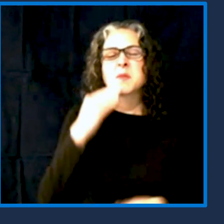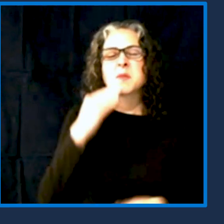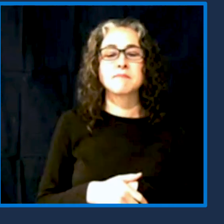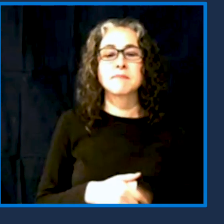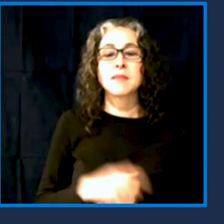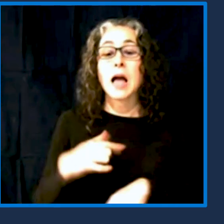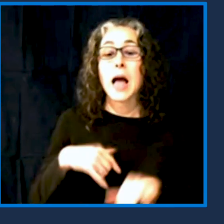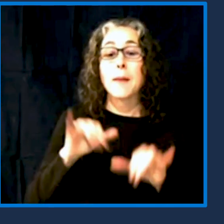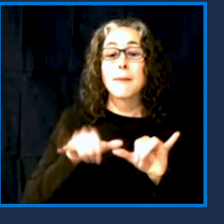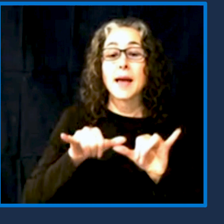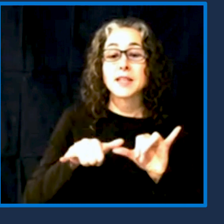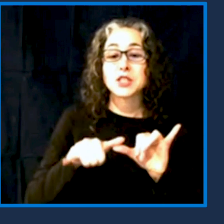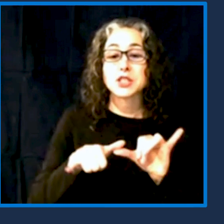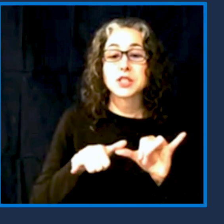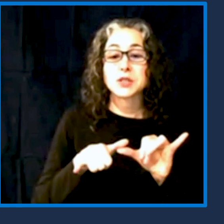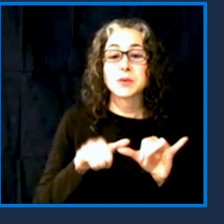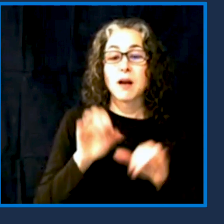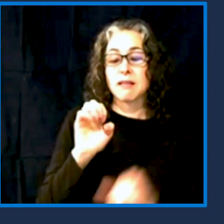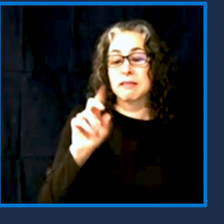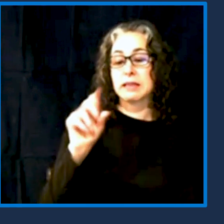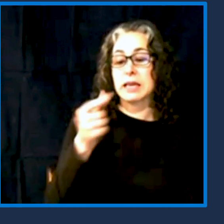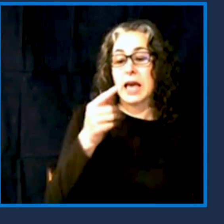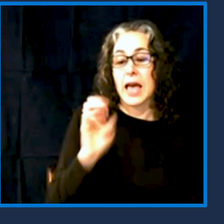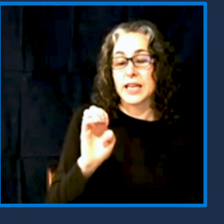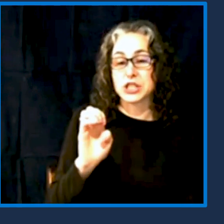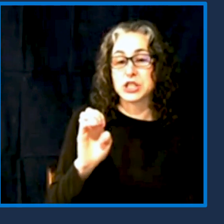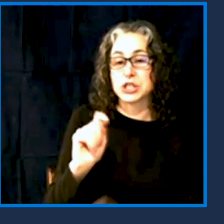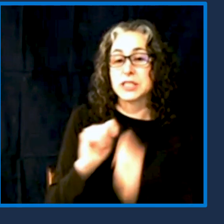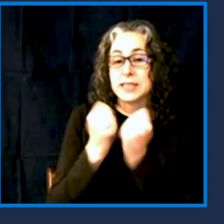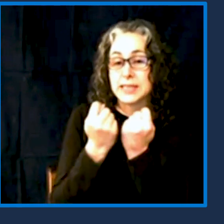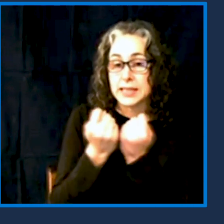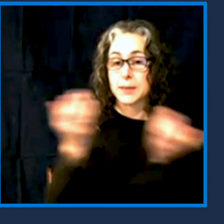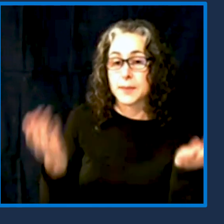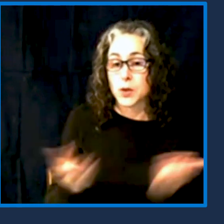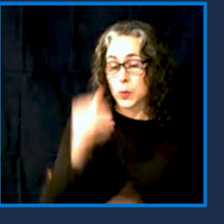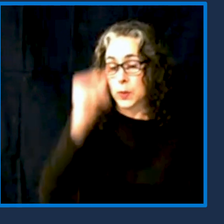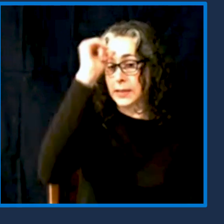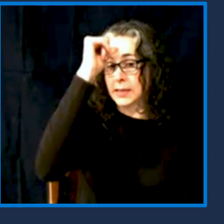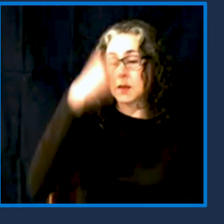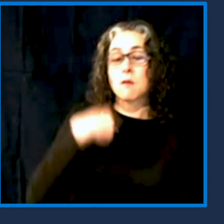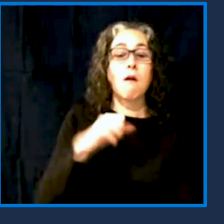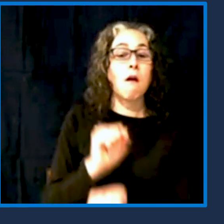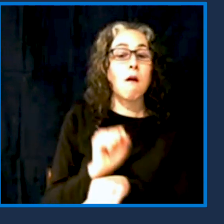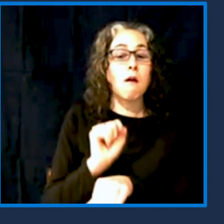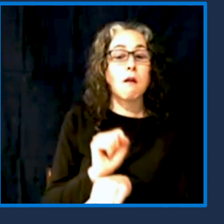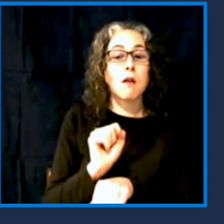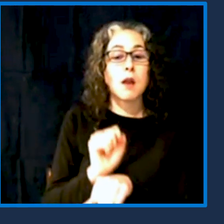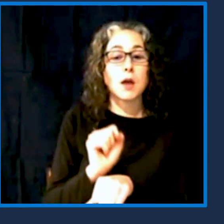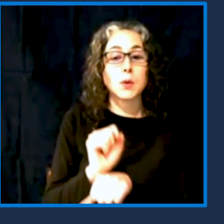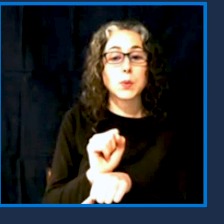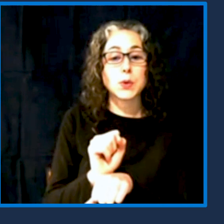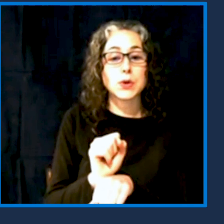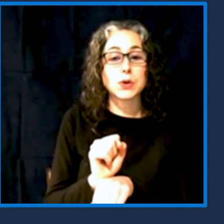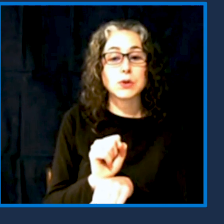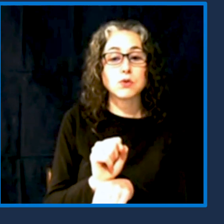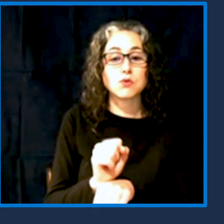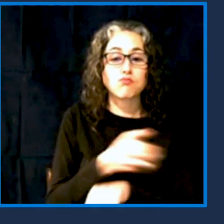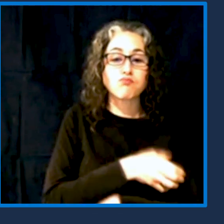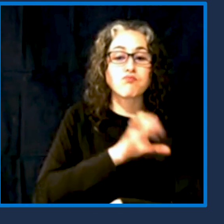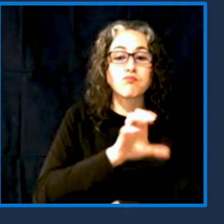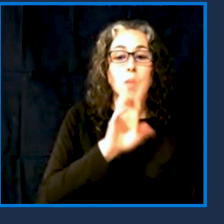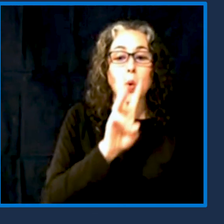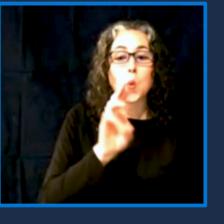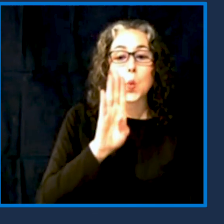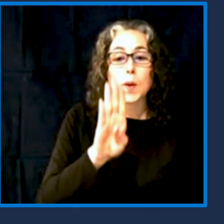I am an engineer on the Edge browser team here in India, and I work to empower web users with the browser